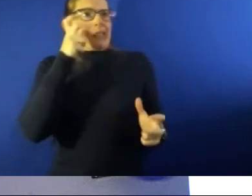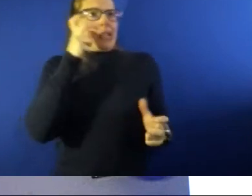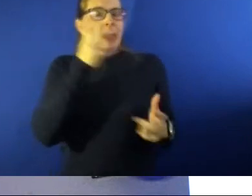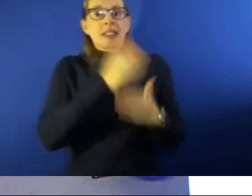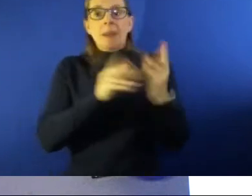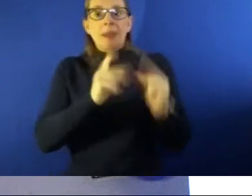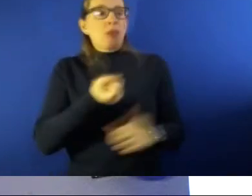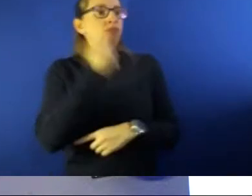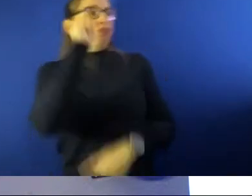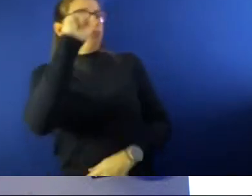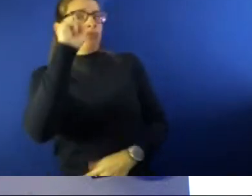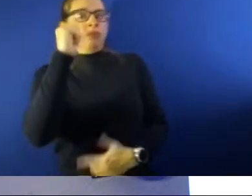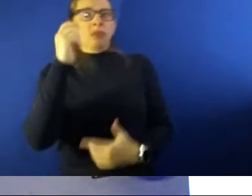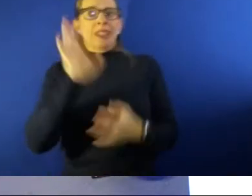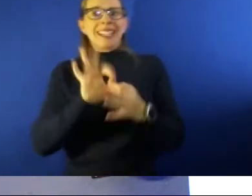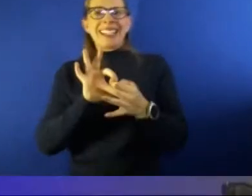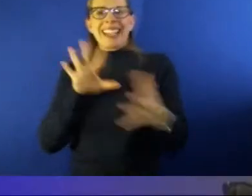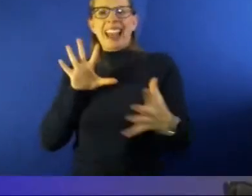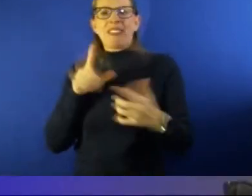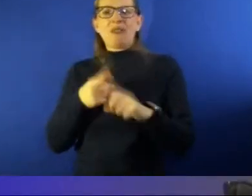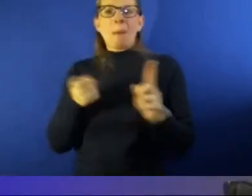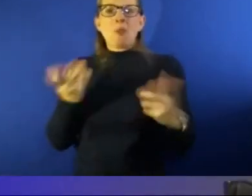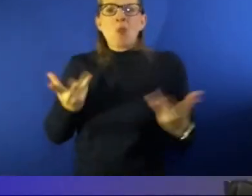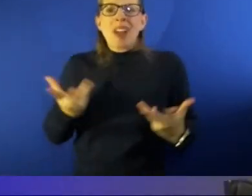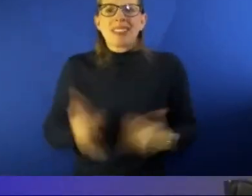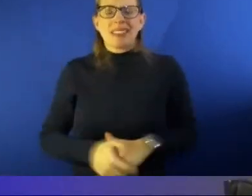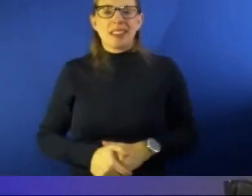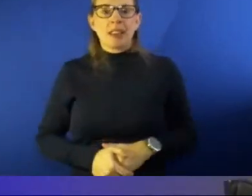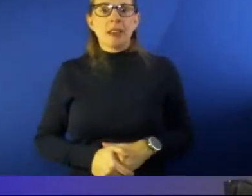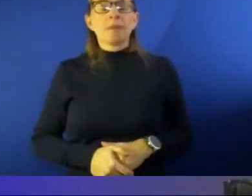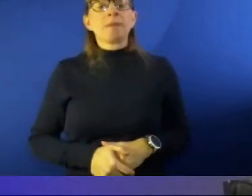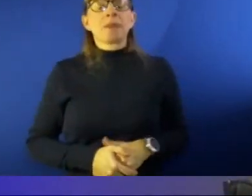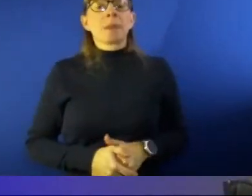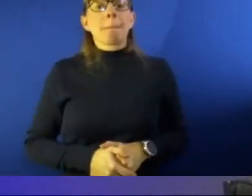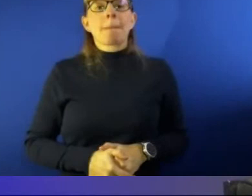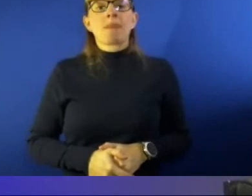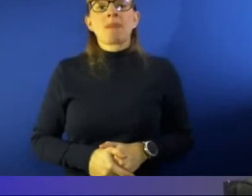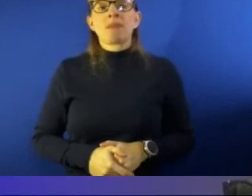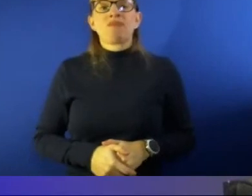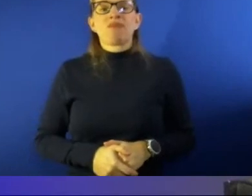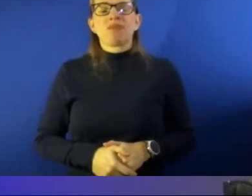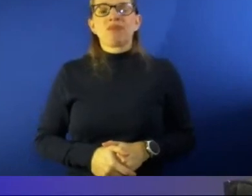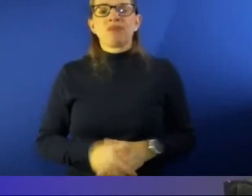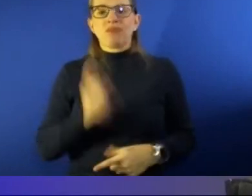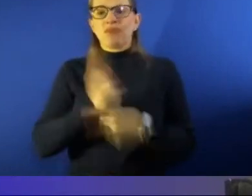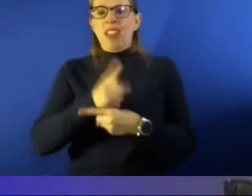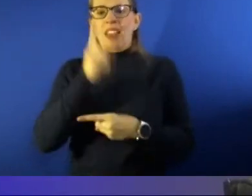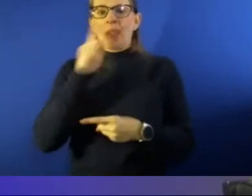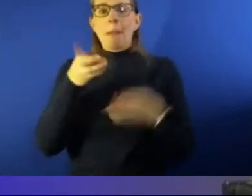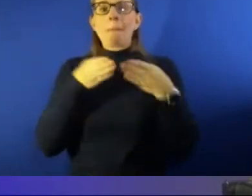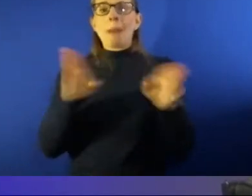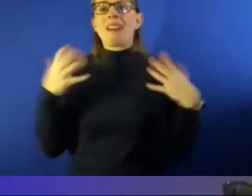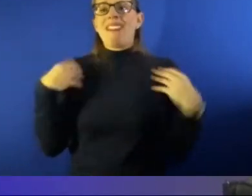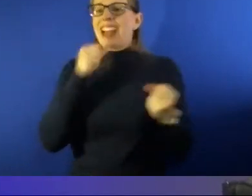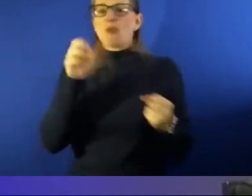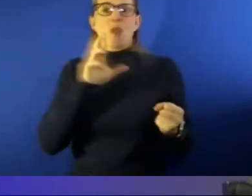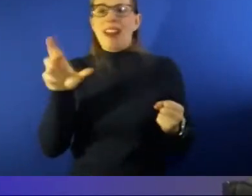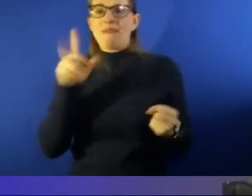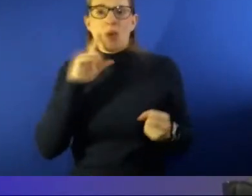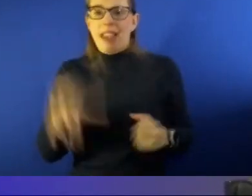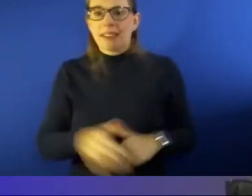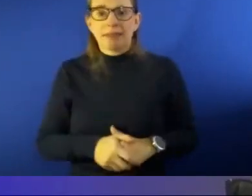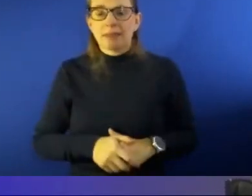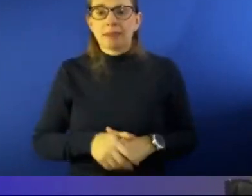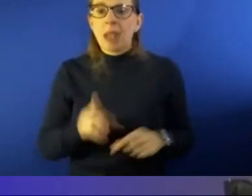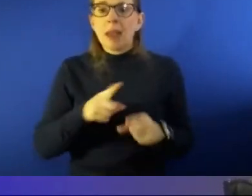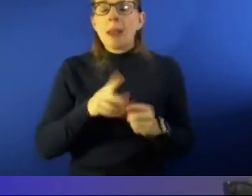do you think that disconnect is? Right. And I think this has been a thing that public health was not ready for, and medical science was not ready